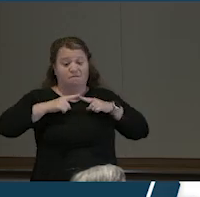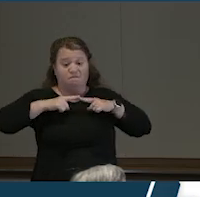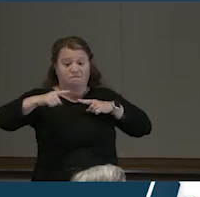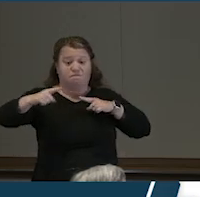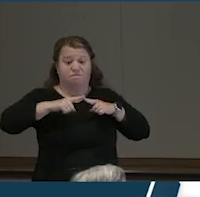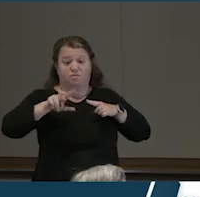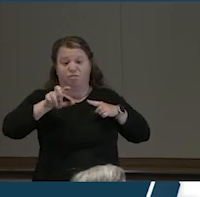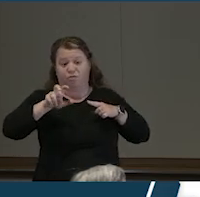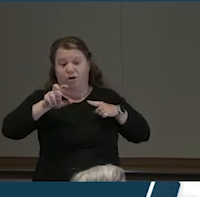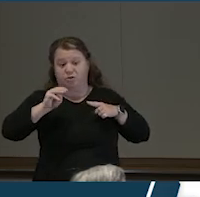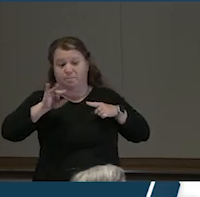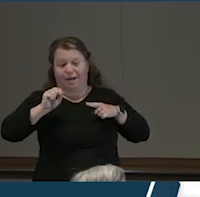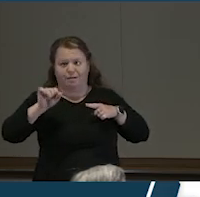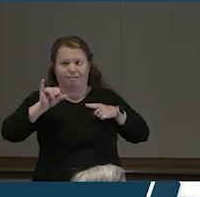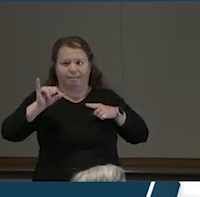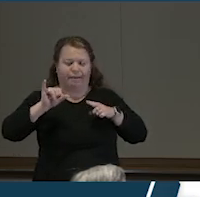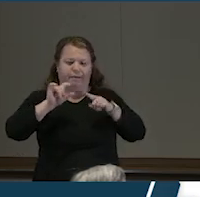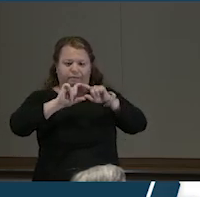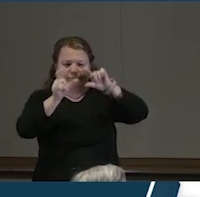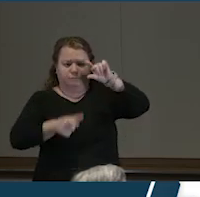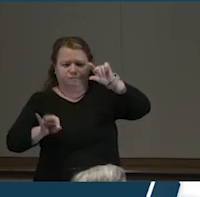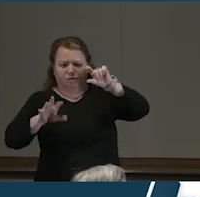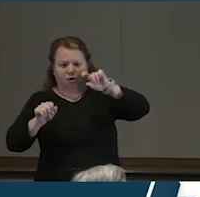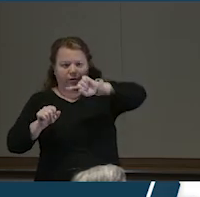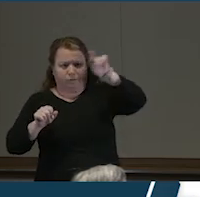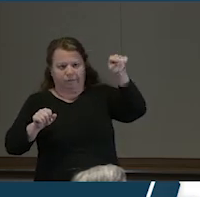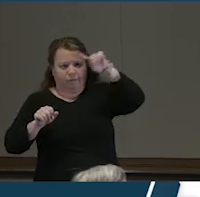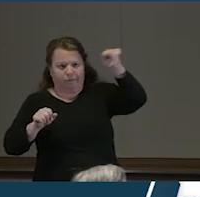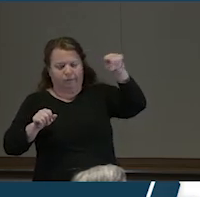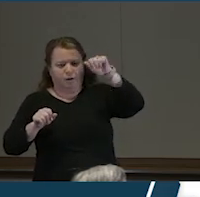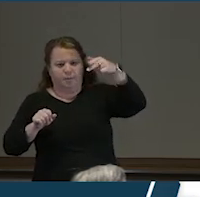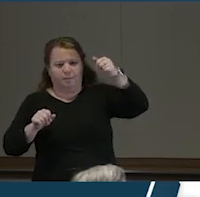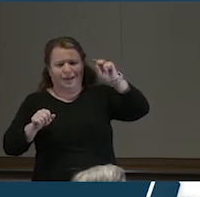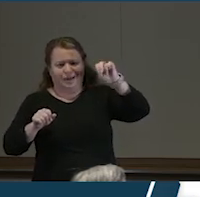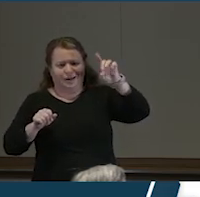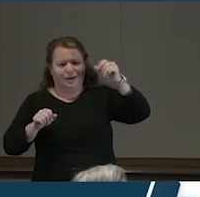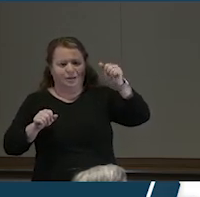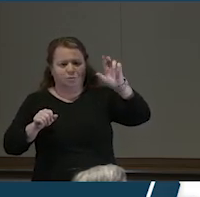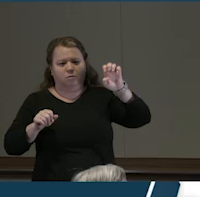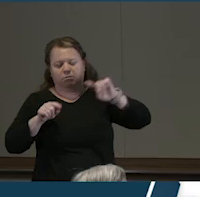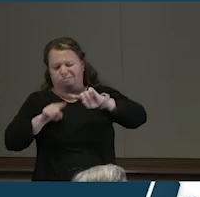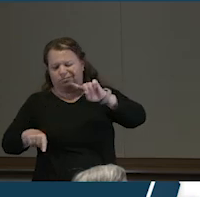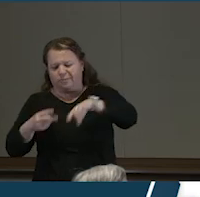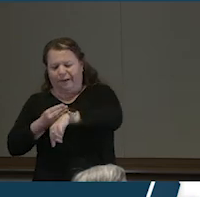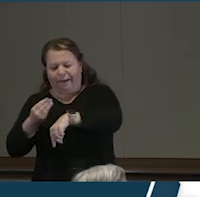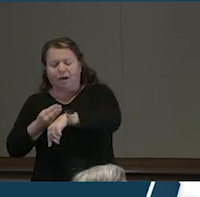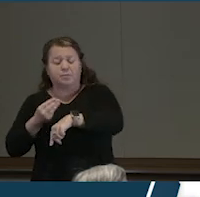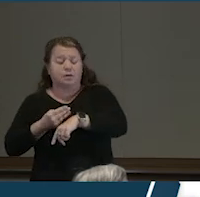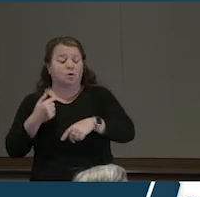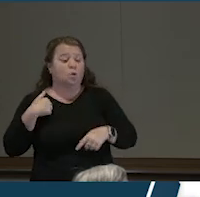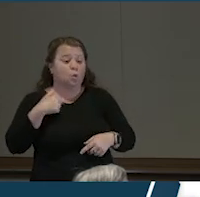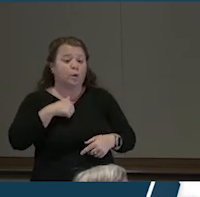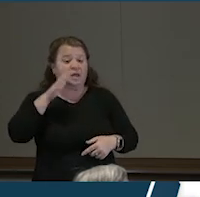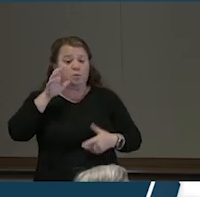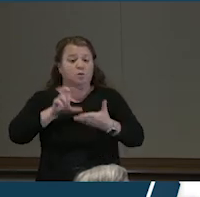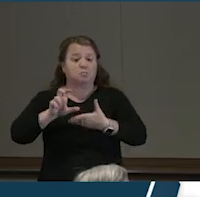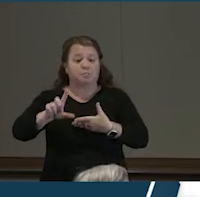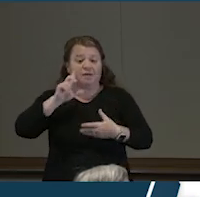like if you live Panhandle, Miami, the DD Council will pay for your flight if you need to